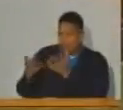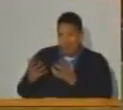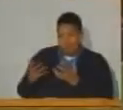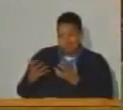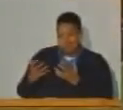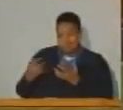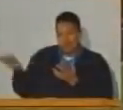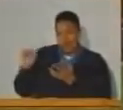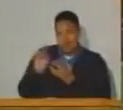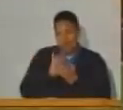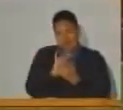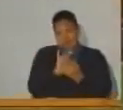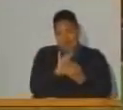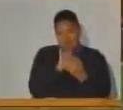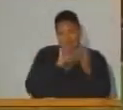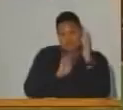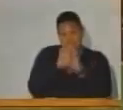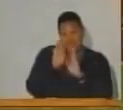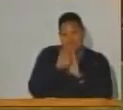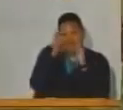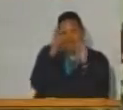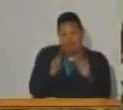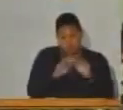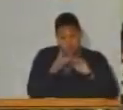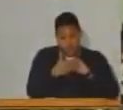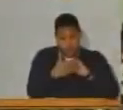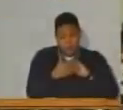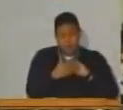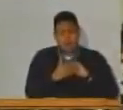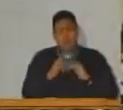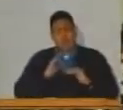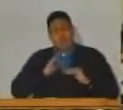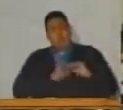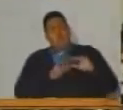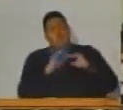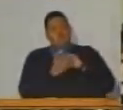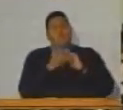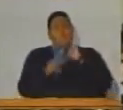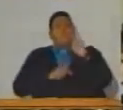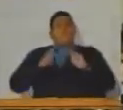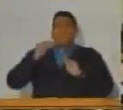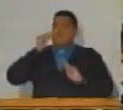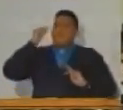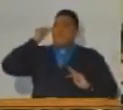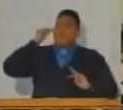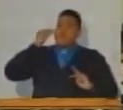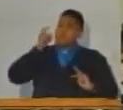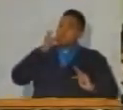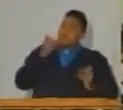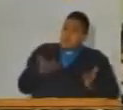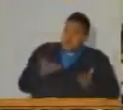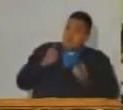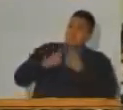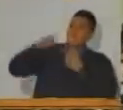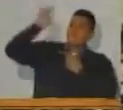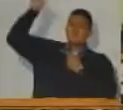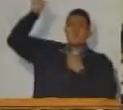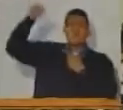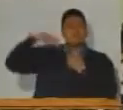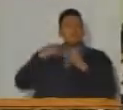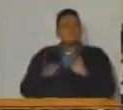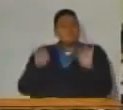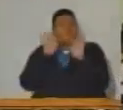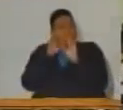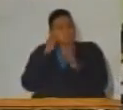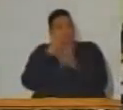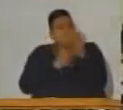We are partners in the development of Jamaica, and all Jamaicans at home and abroad have a critical role to play